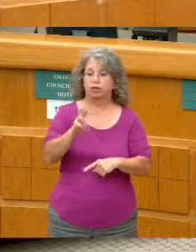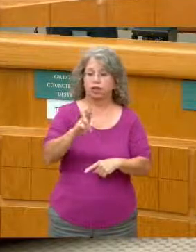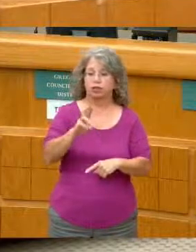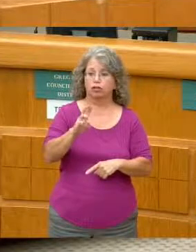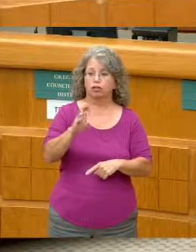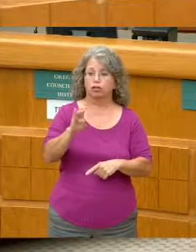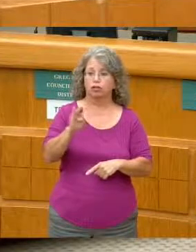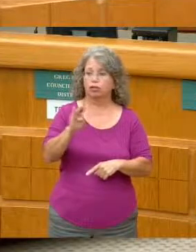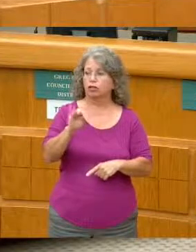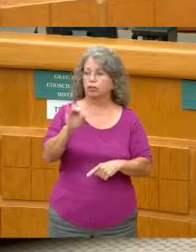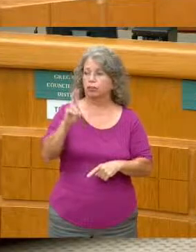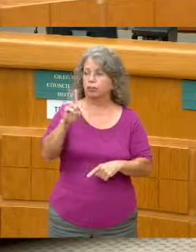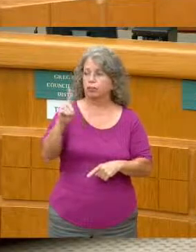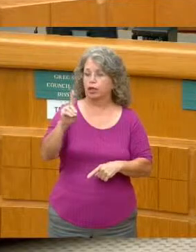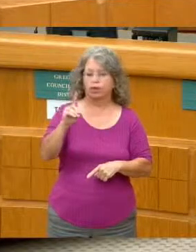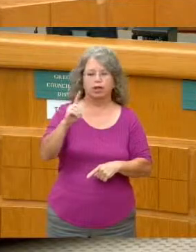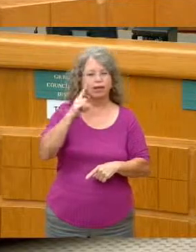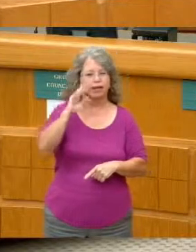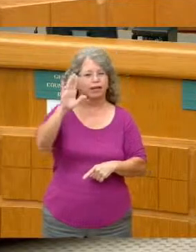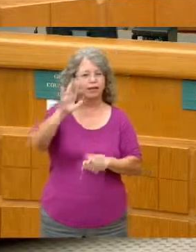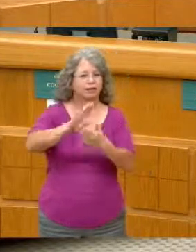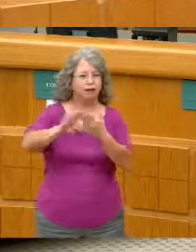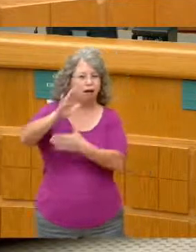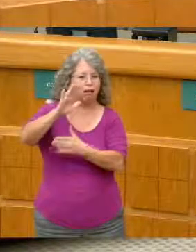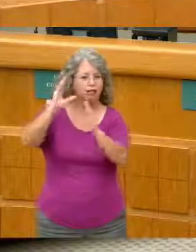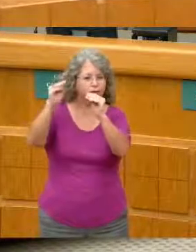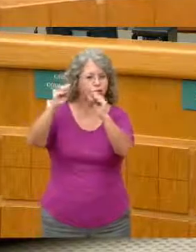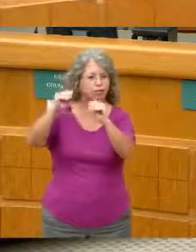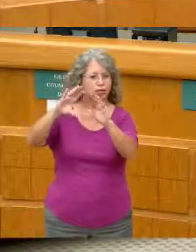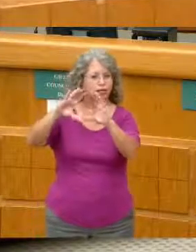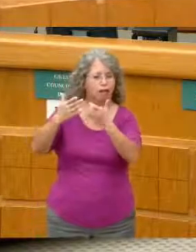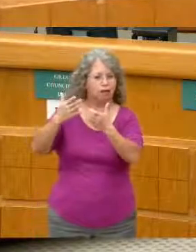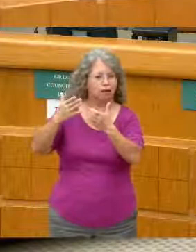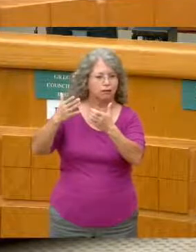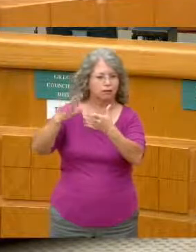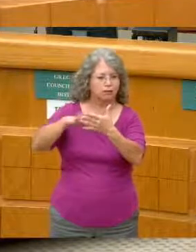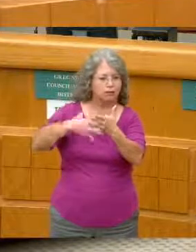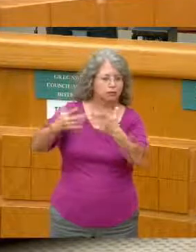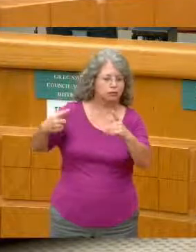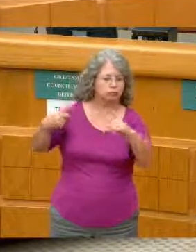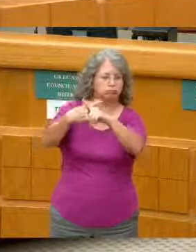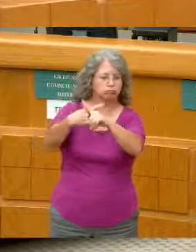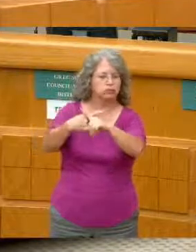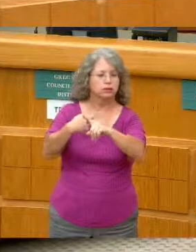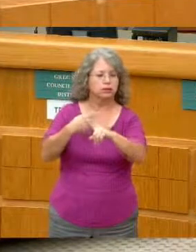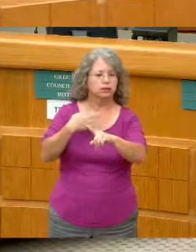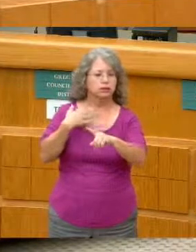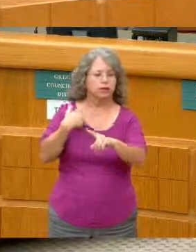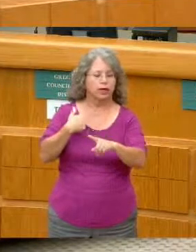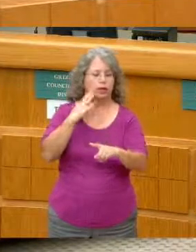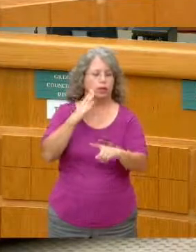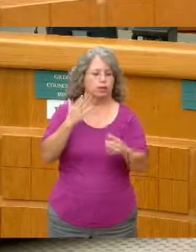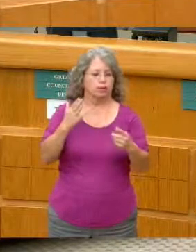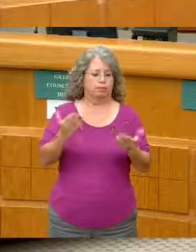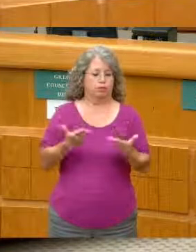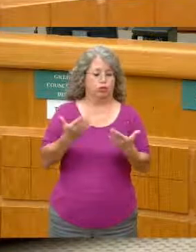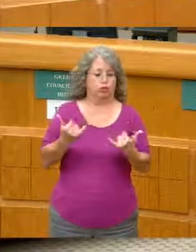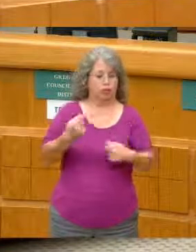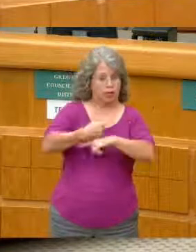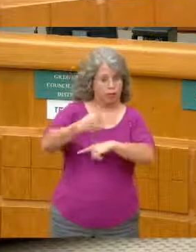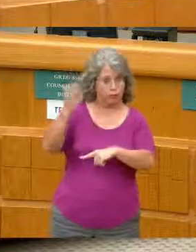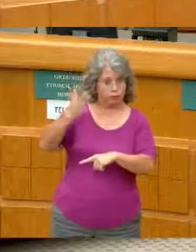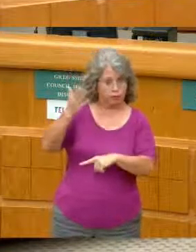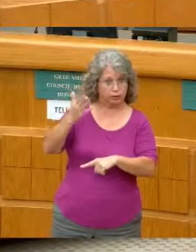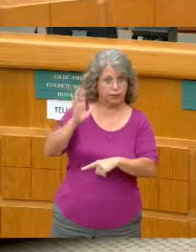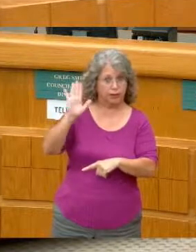coming on Tuesday. I think his college teaching schedule clashed with our schedule, so we're making some adjustments for him. So he'll